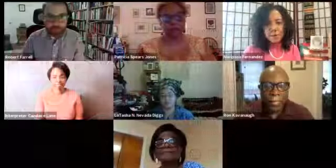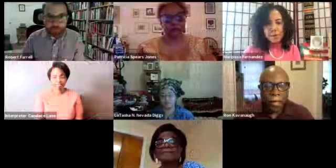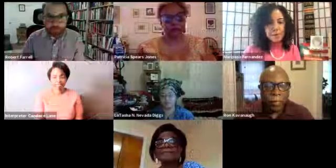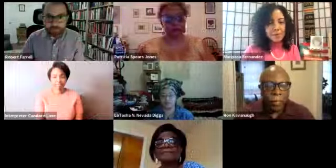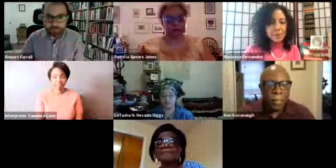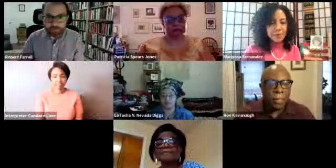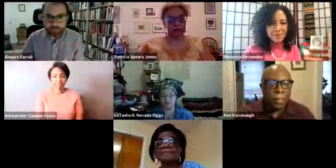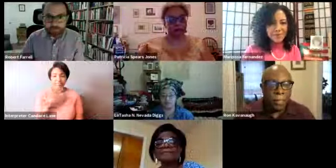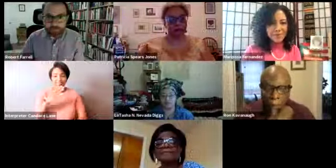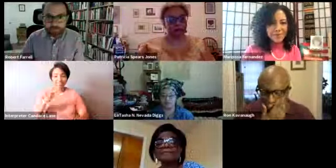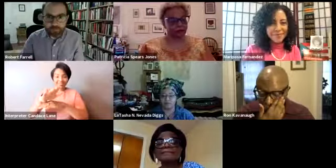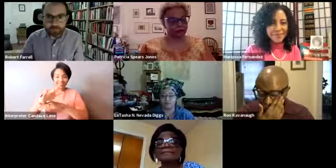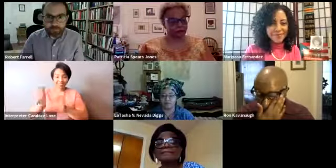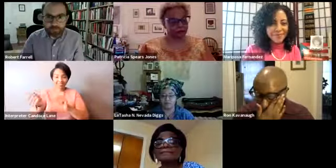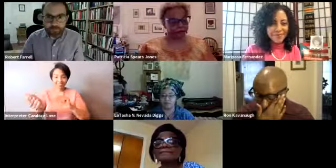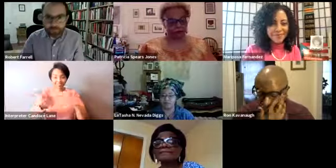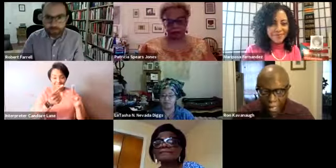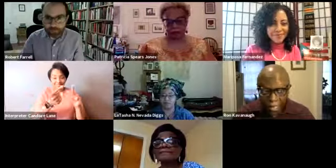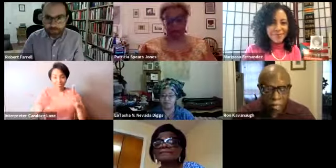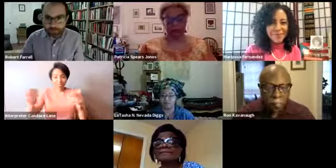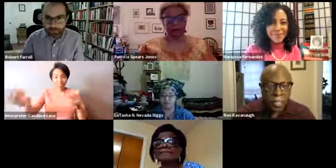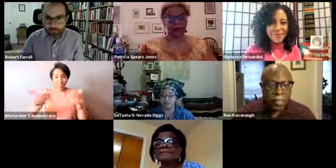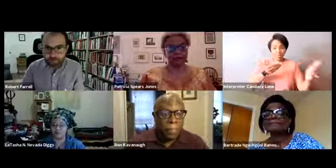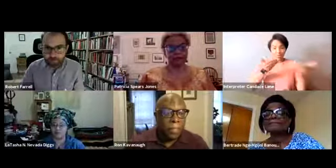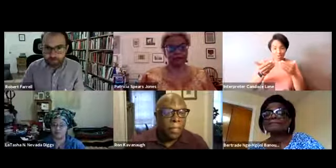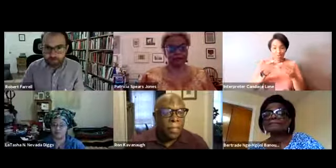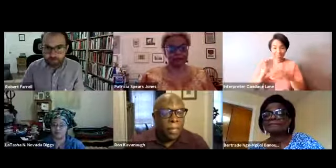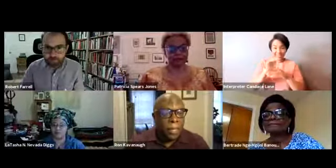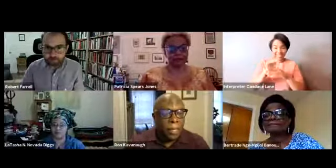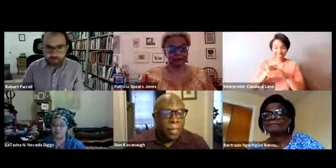Good evening, everyone. Welcome to tonight's event.